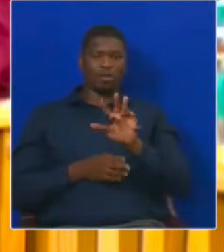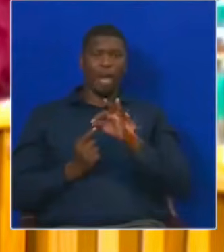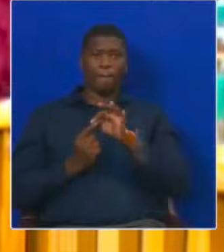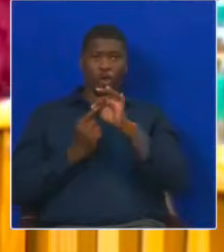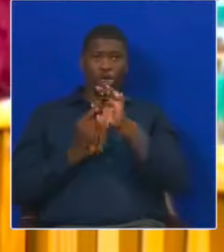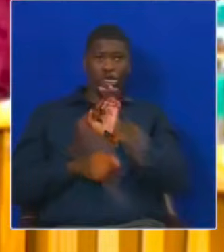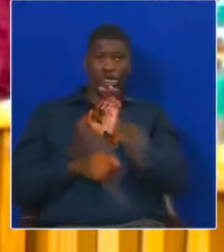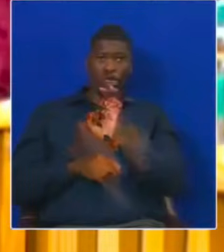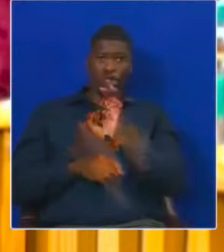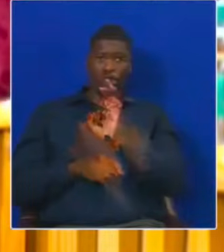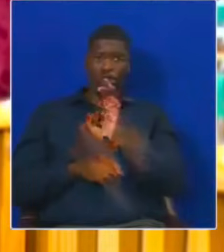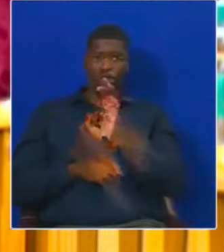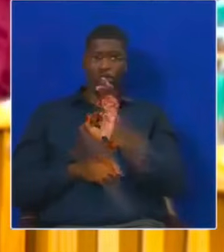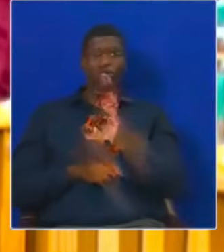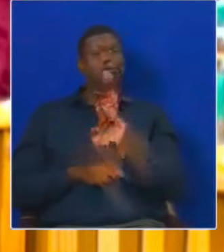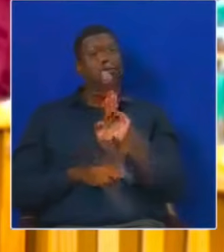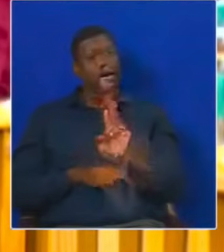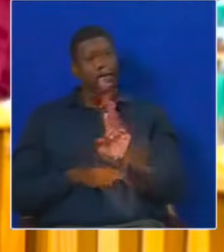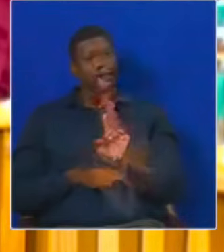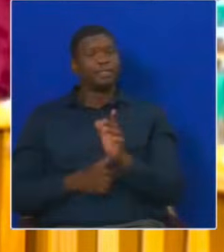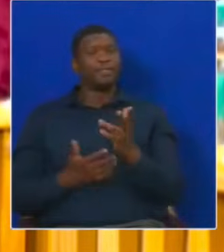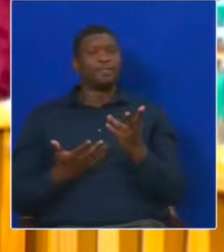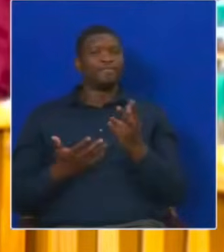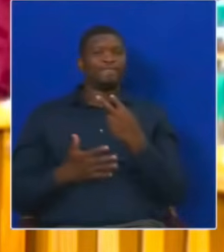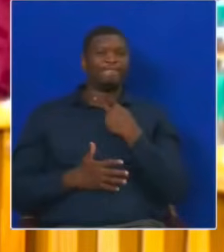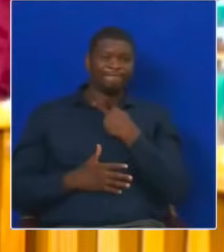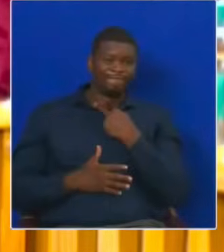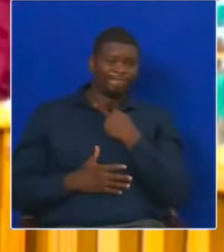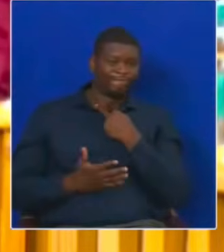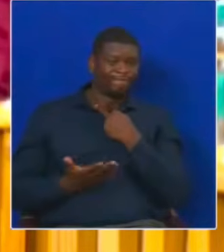But unfortunately,